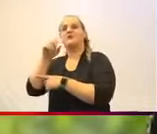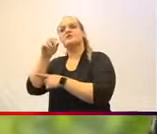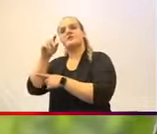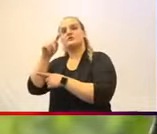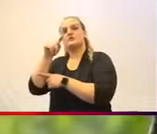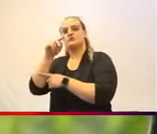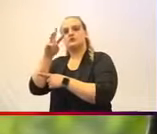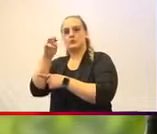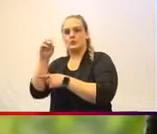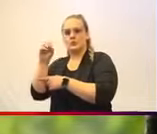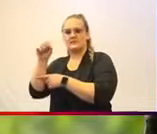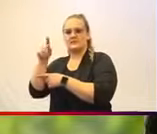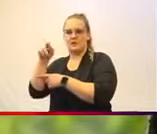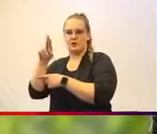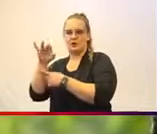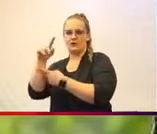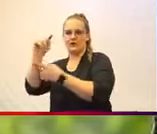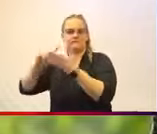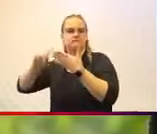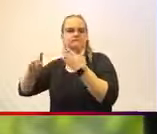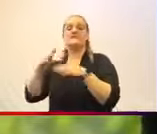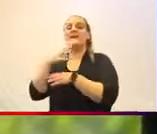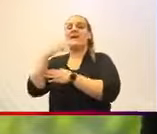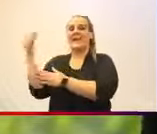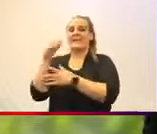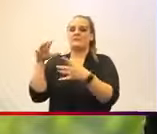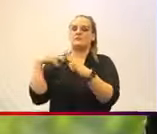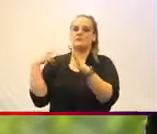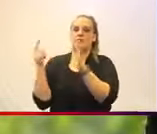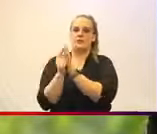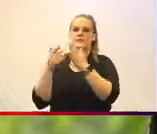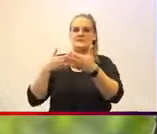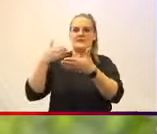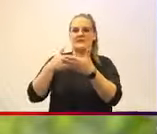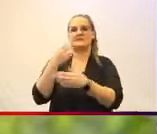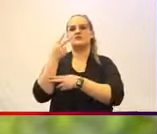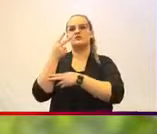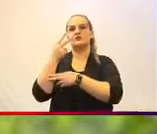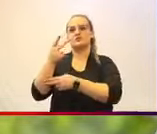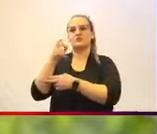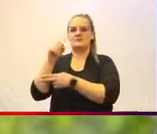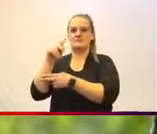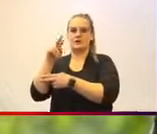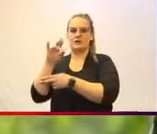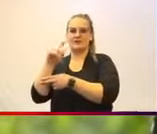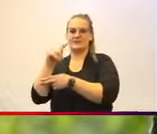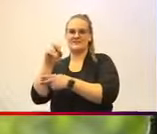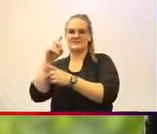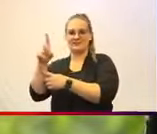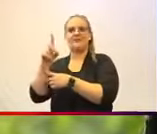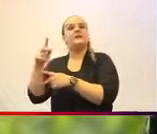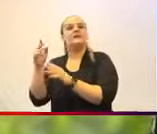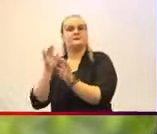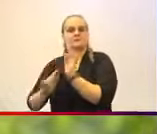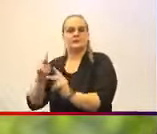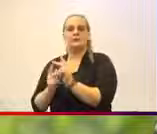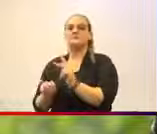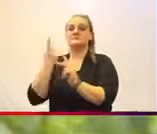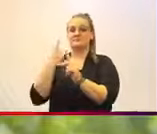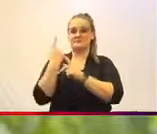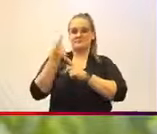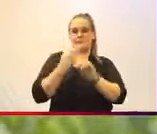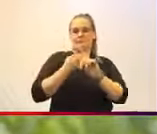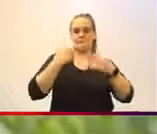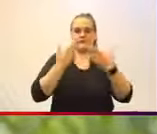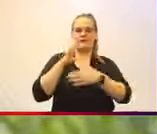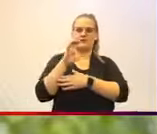still perpetrated against our Two-Spirit relatives. One notable example in Colorado history is the murder of 16-year-old Fred Martinez.